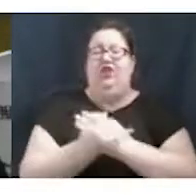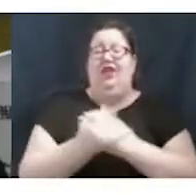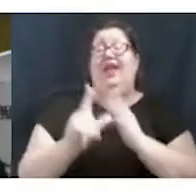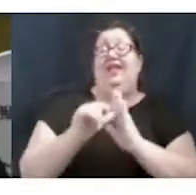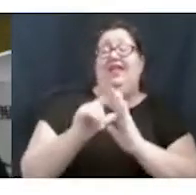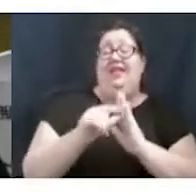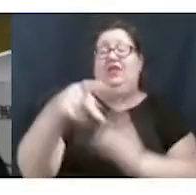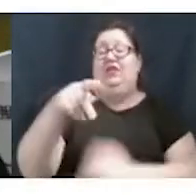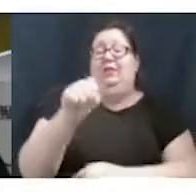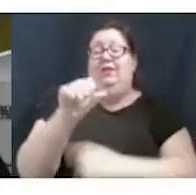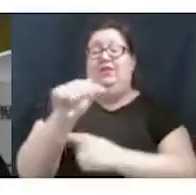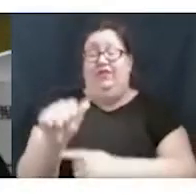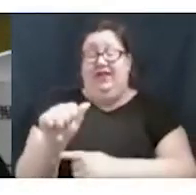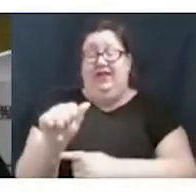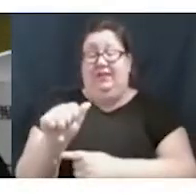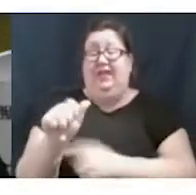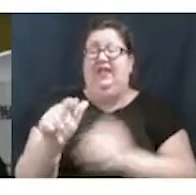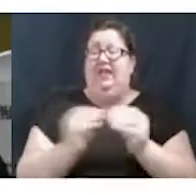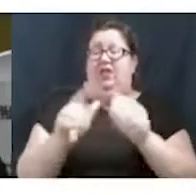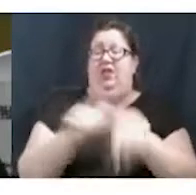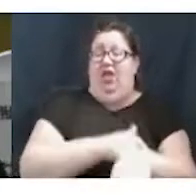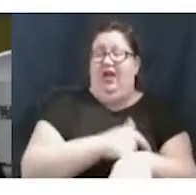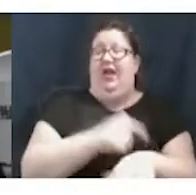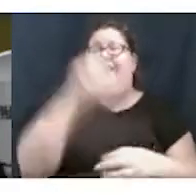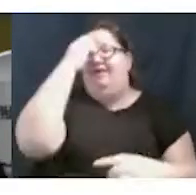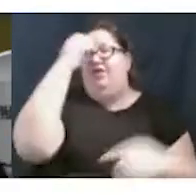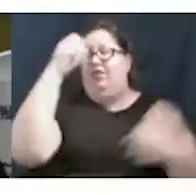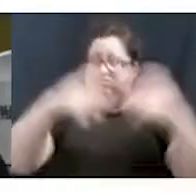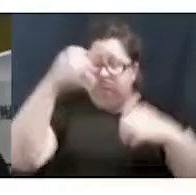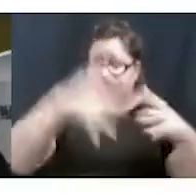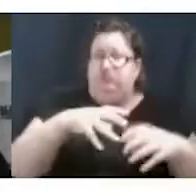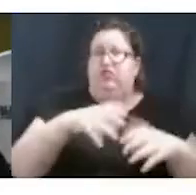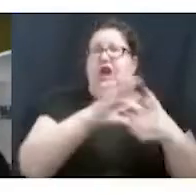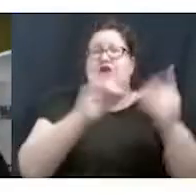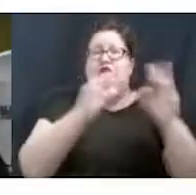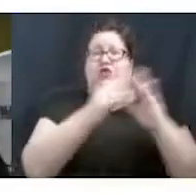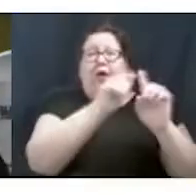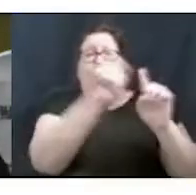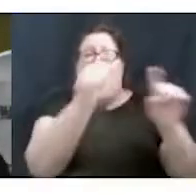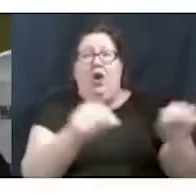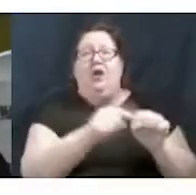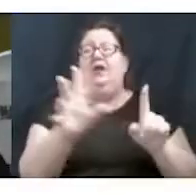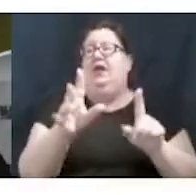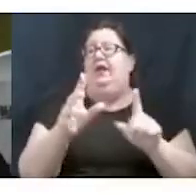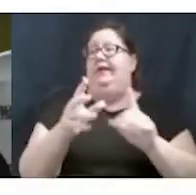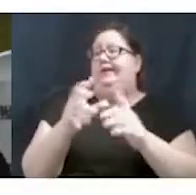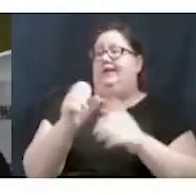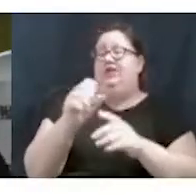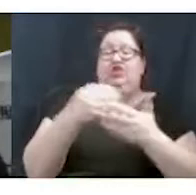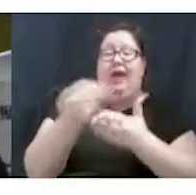service announcement, and they have to go through brainstorming, storyboarding, script writing, shot lists, shooting the